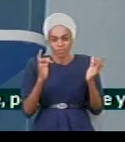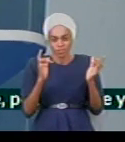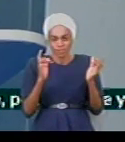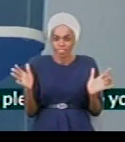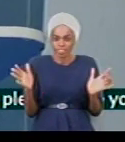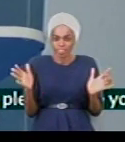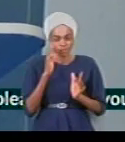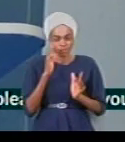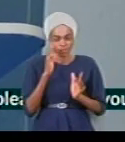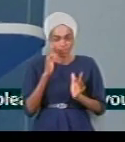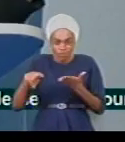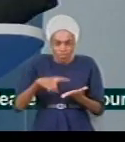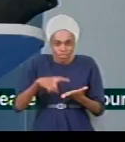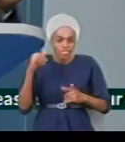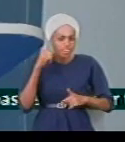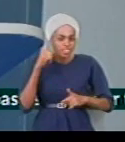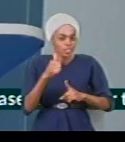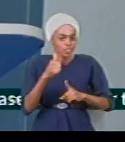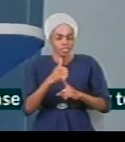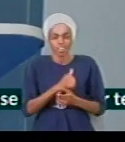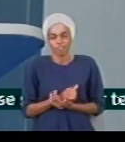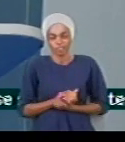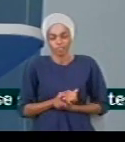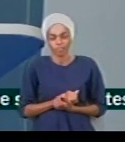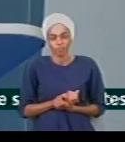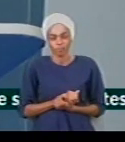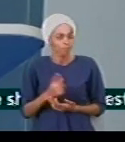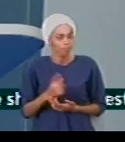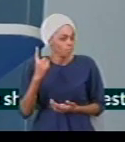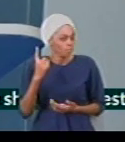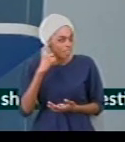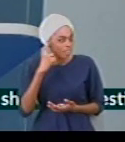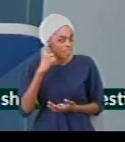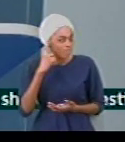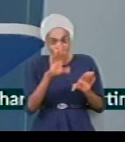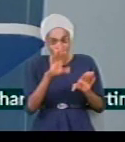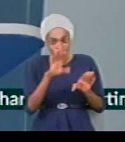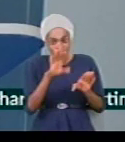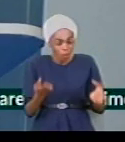overseers, please, let's make sure we interview the